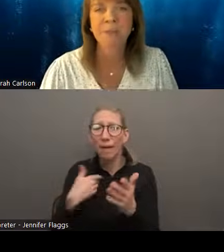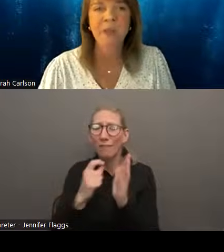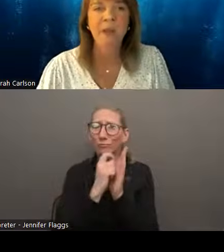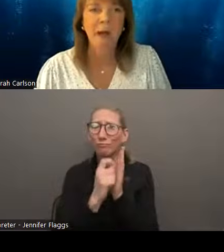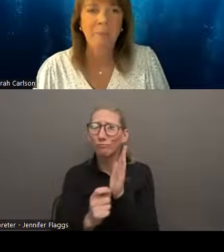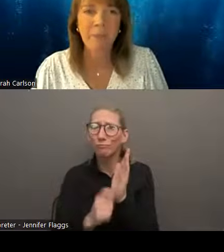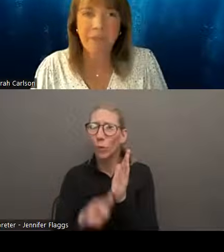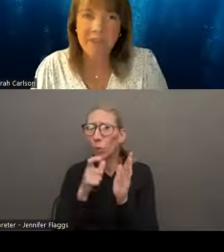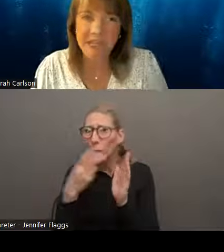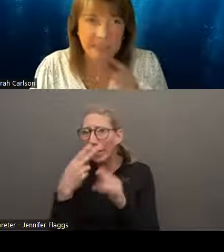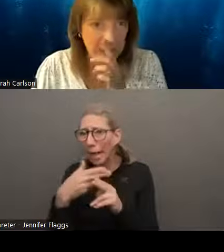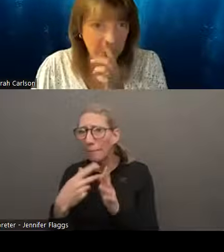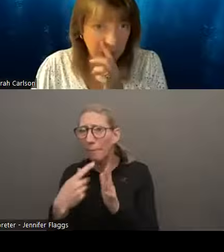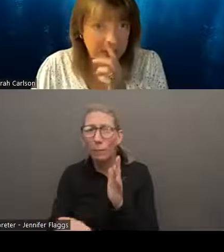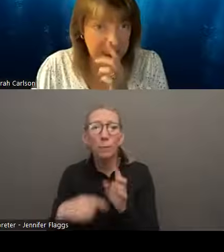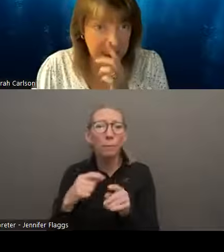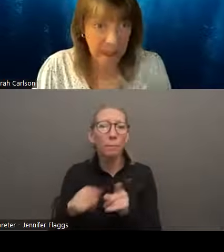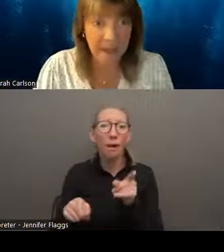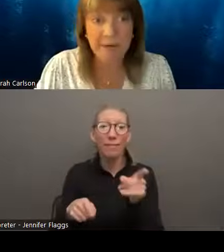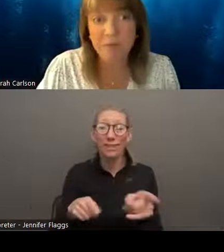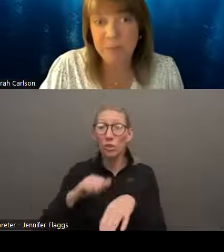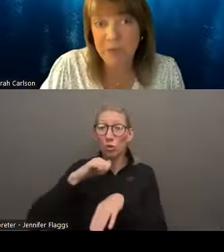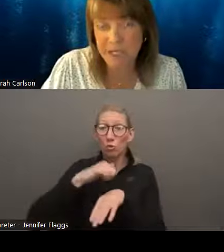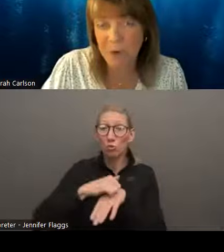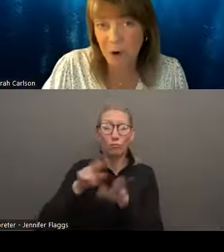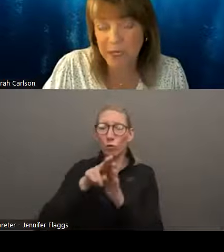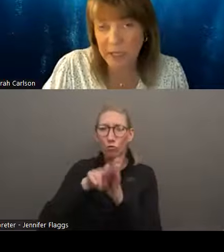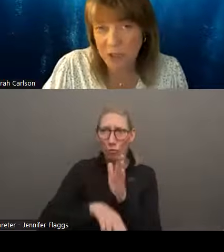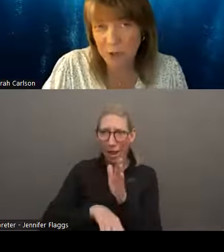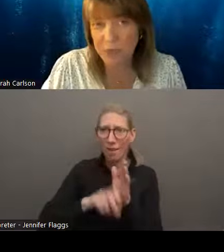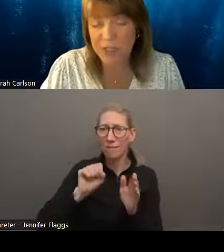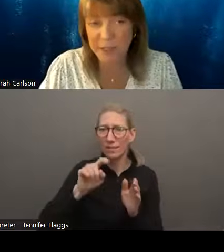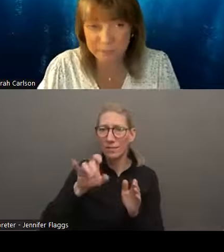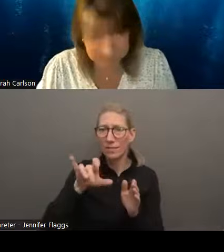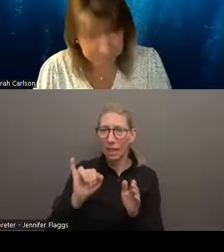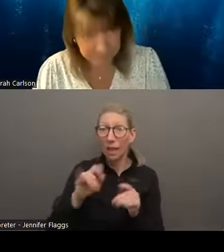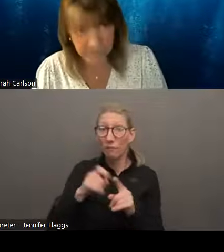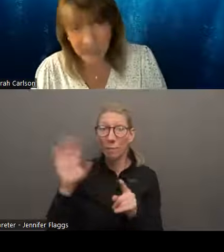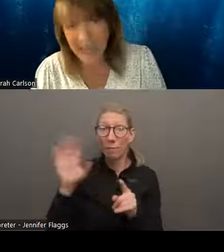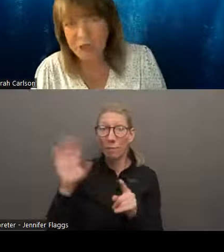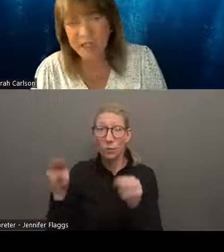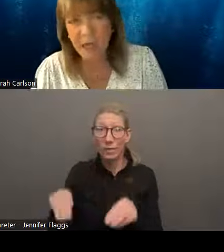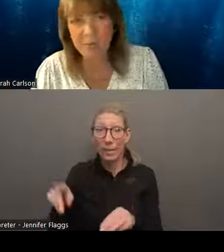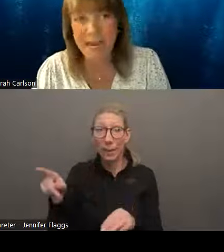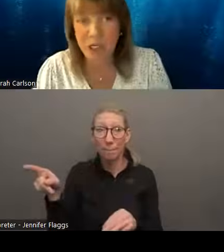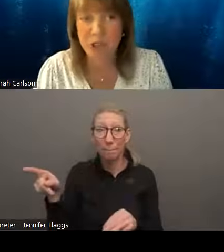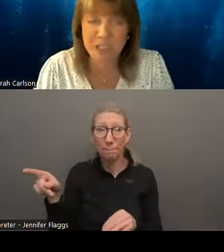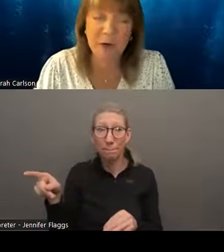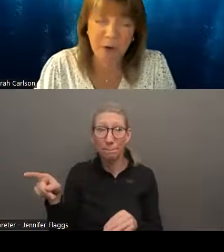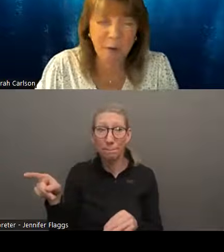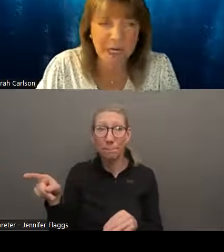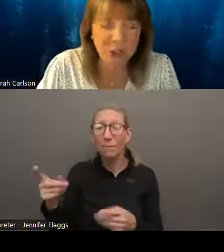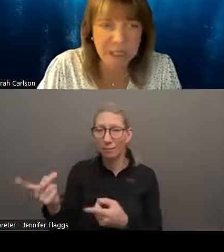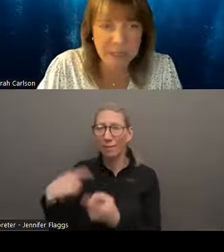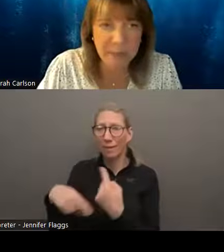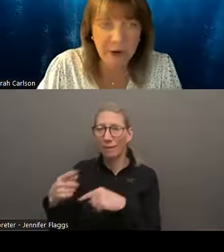inscriptions. But these grave stelae from the Izmir Archaeological Museum actually come from ancient